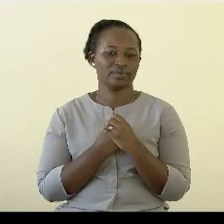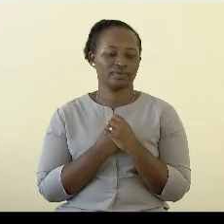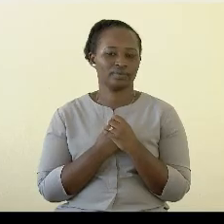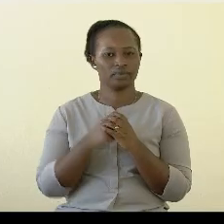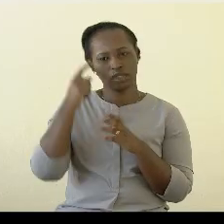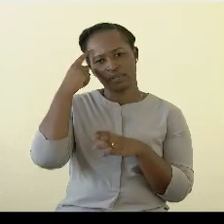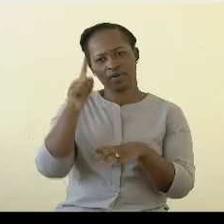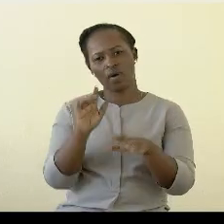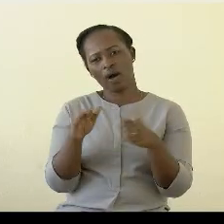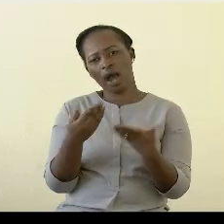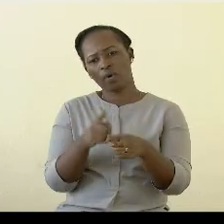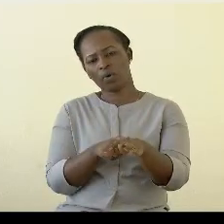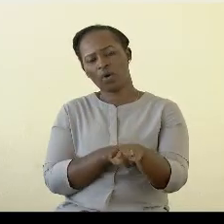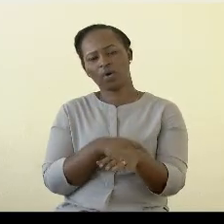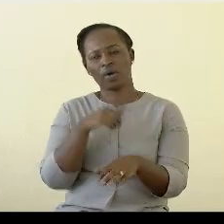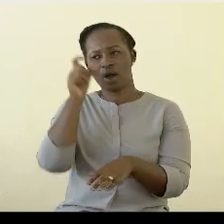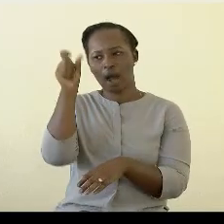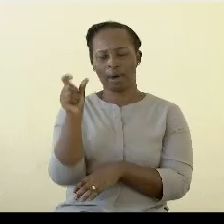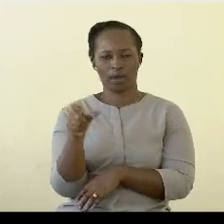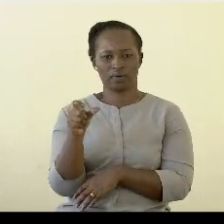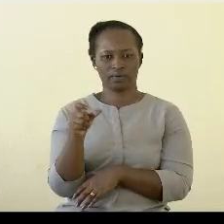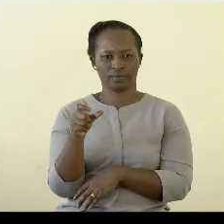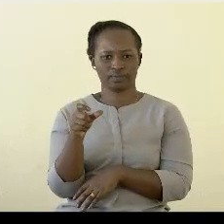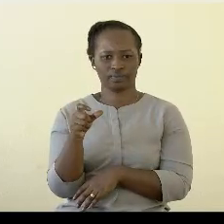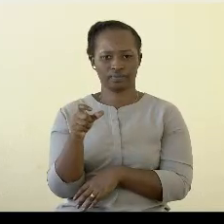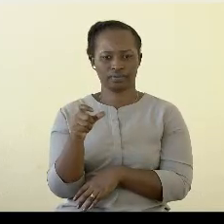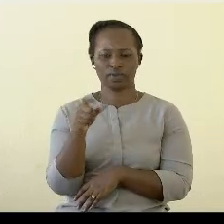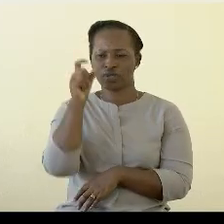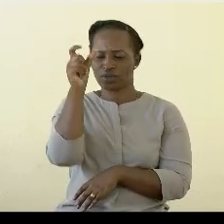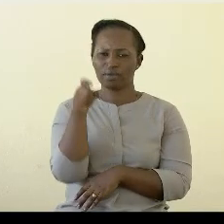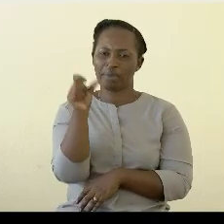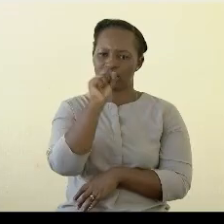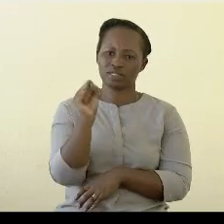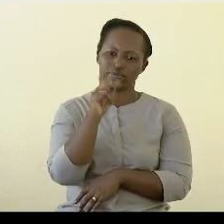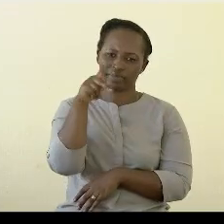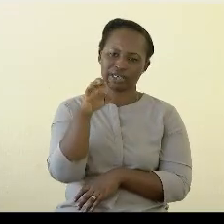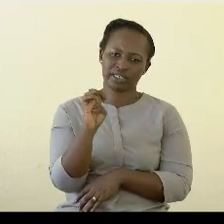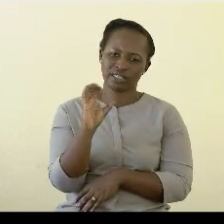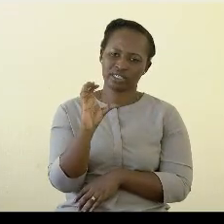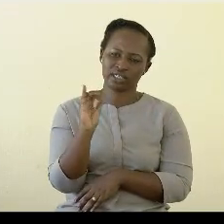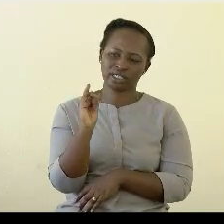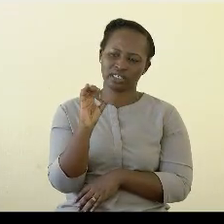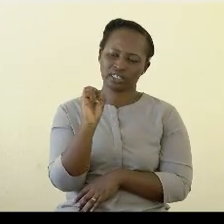For how long has the human population, human species, survived on planet Earth?